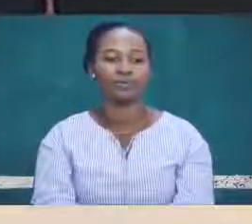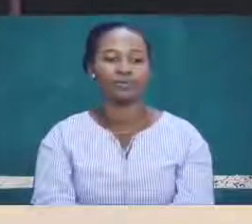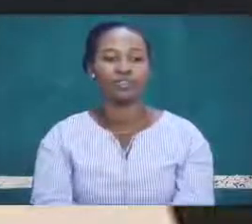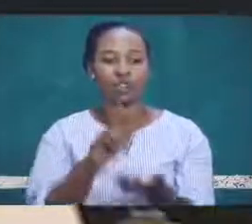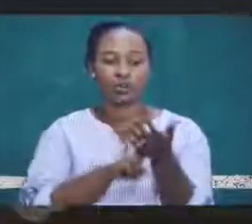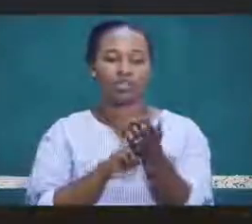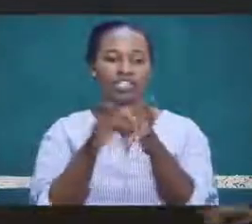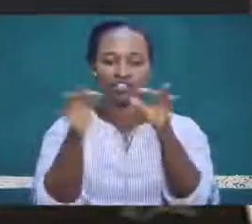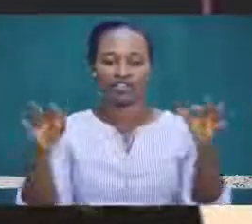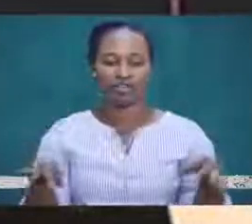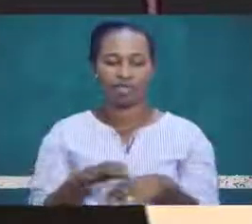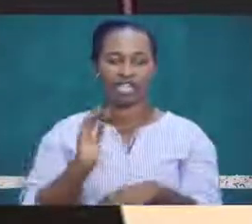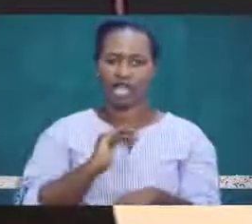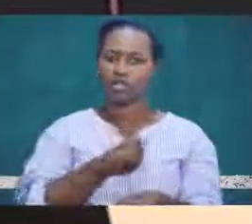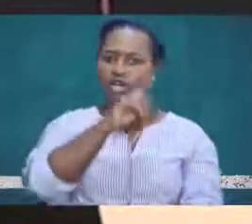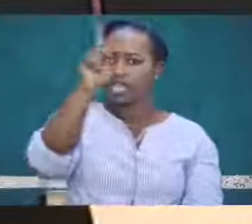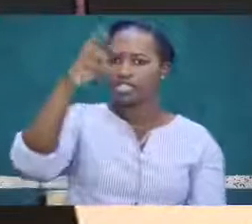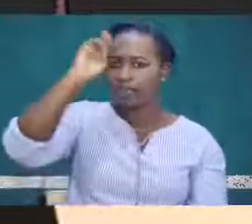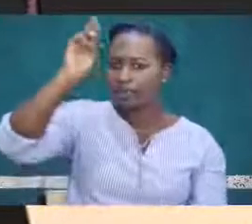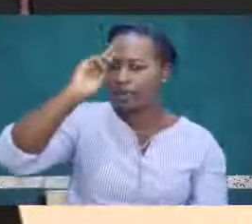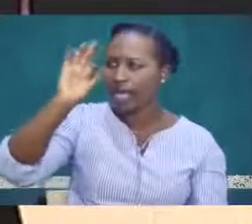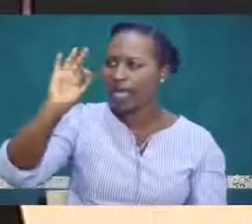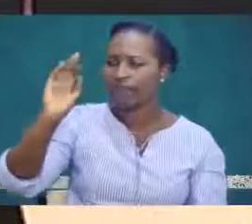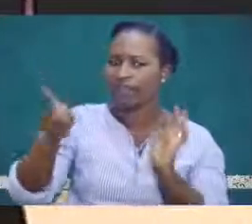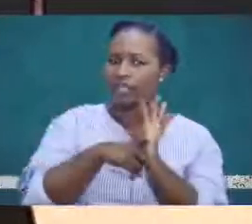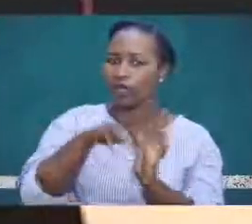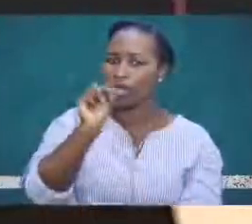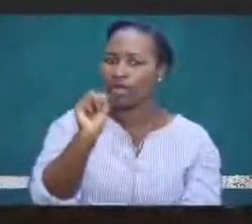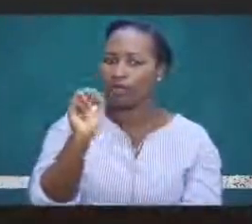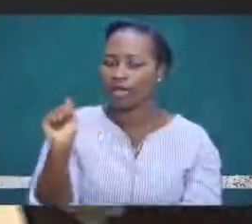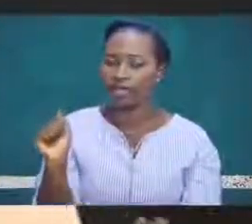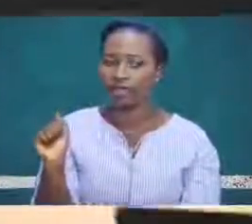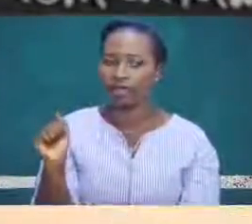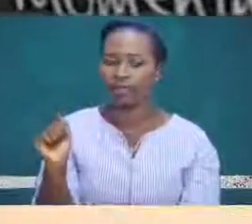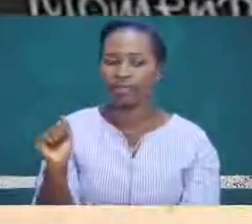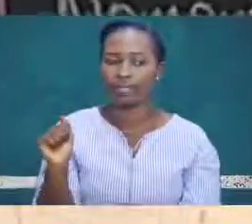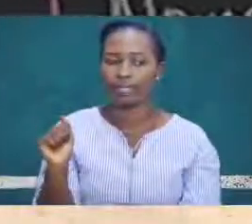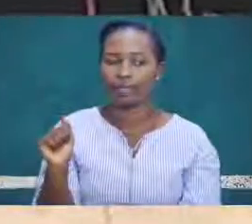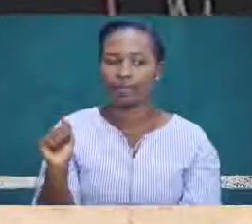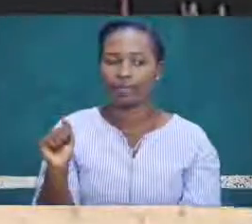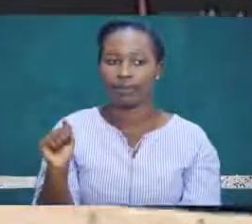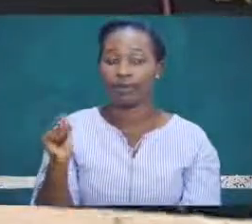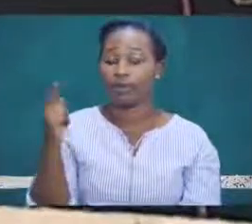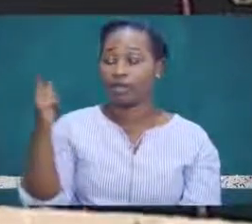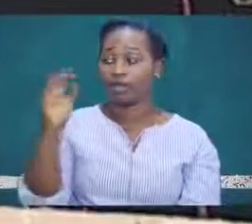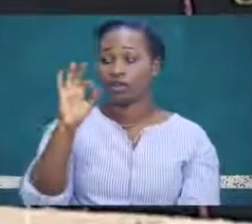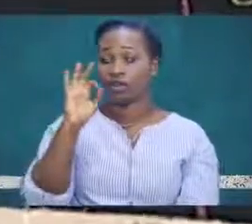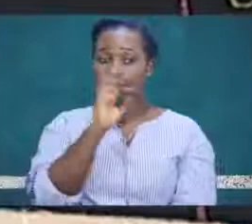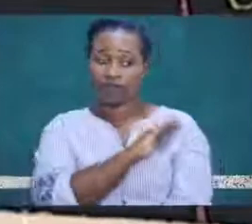Using our formula. Do you remember our formula? F equals ma. So here, the force